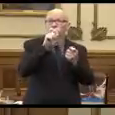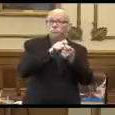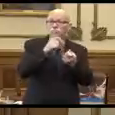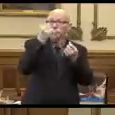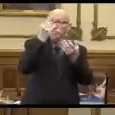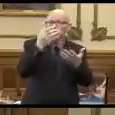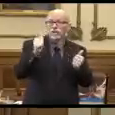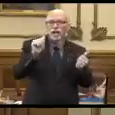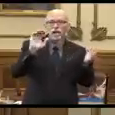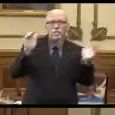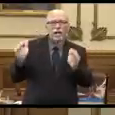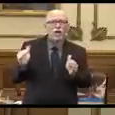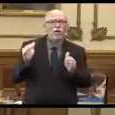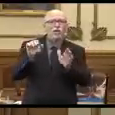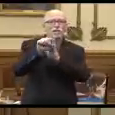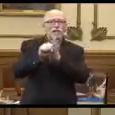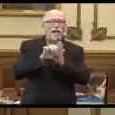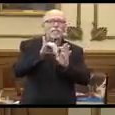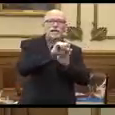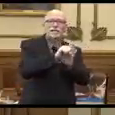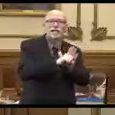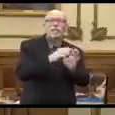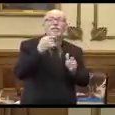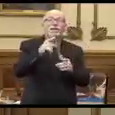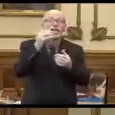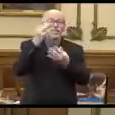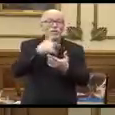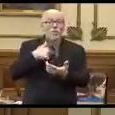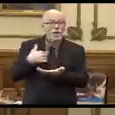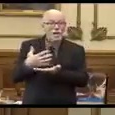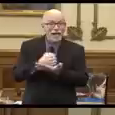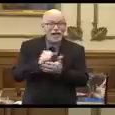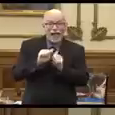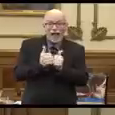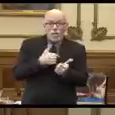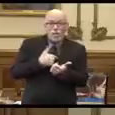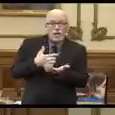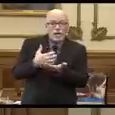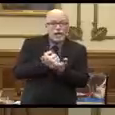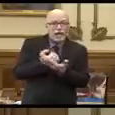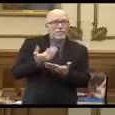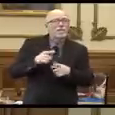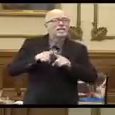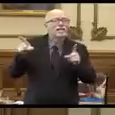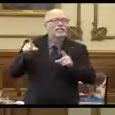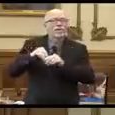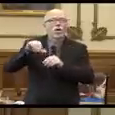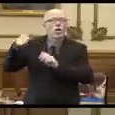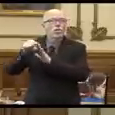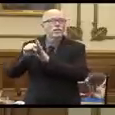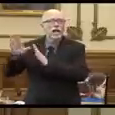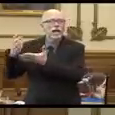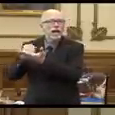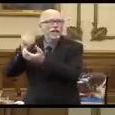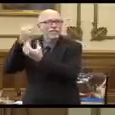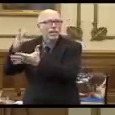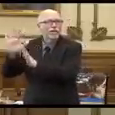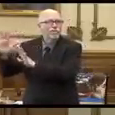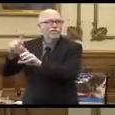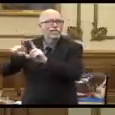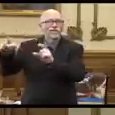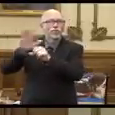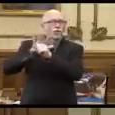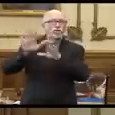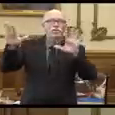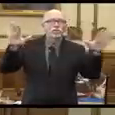to compare across states. Because keep in mind, the data we collect and the way we collect it may be very different than the way other states and other regions